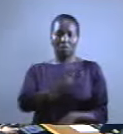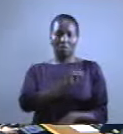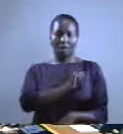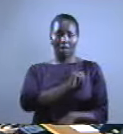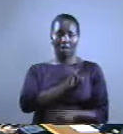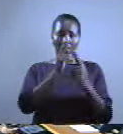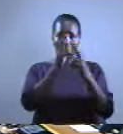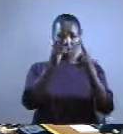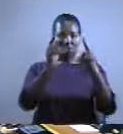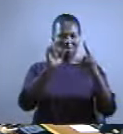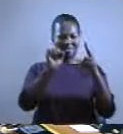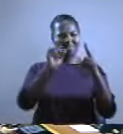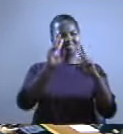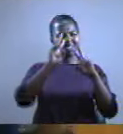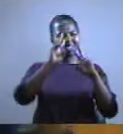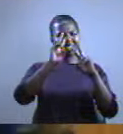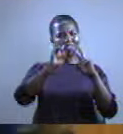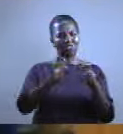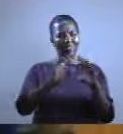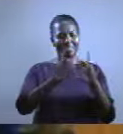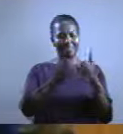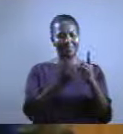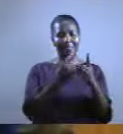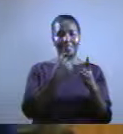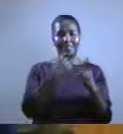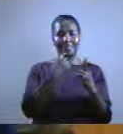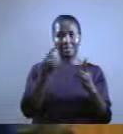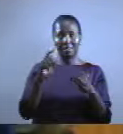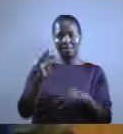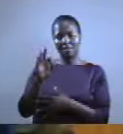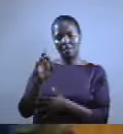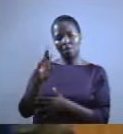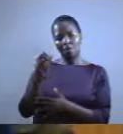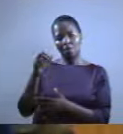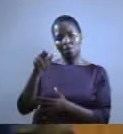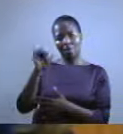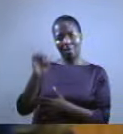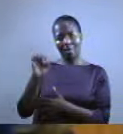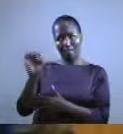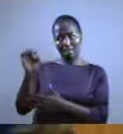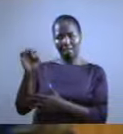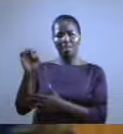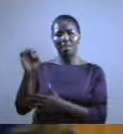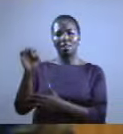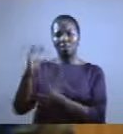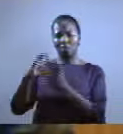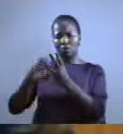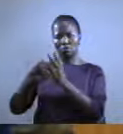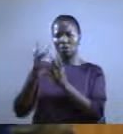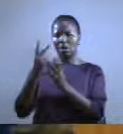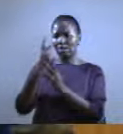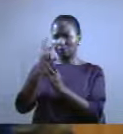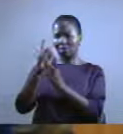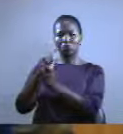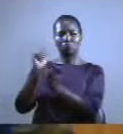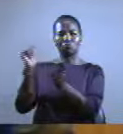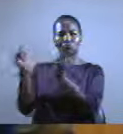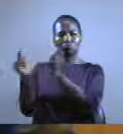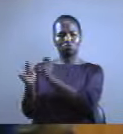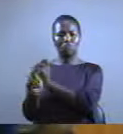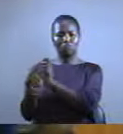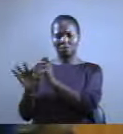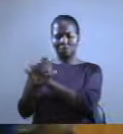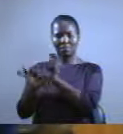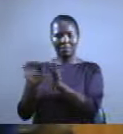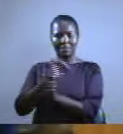have determined that the University of Fort Hare leads the country in achieving transformation of its academic